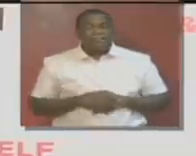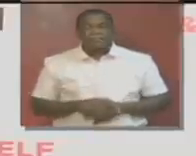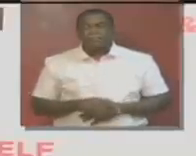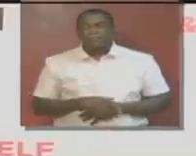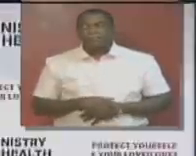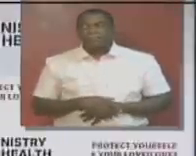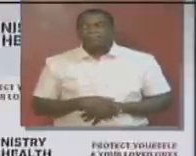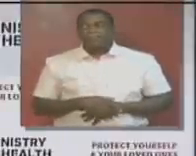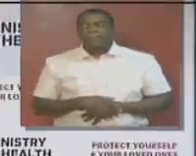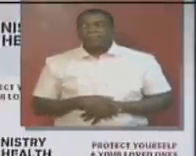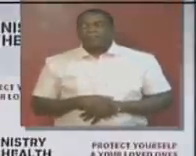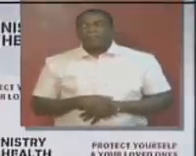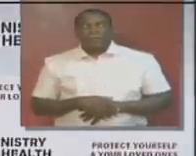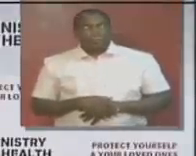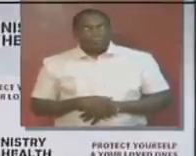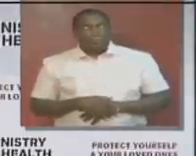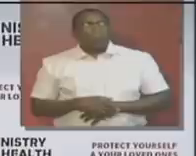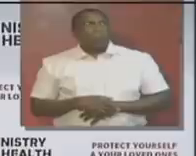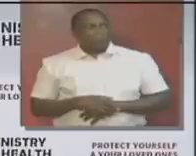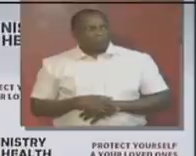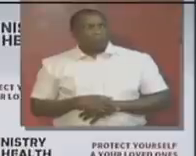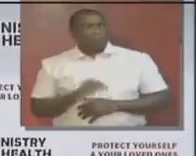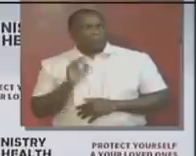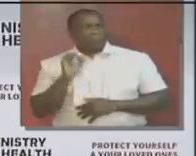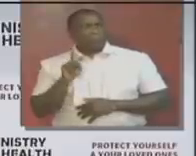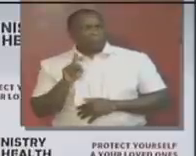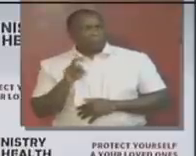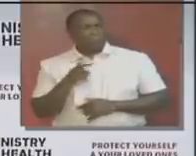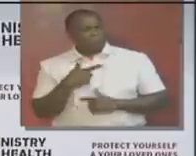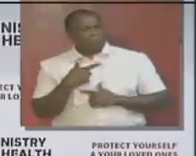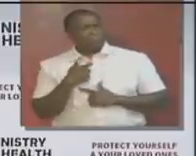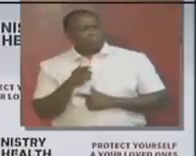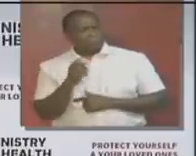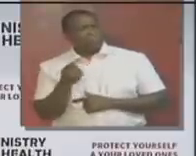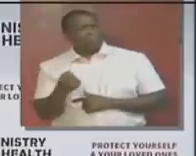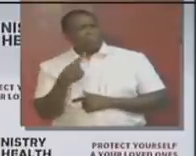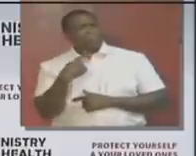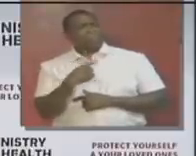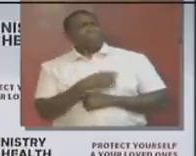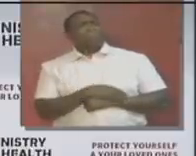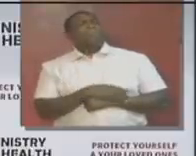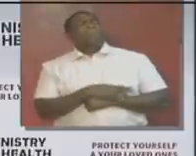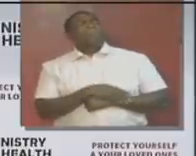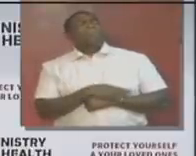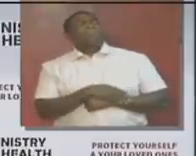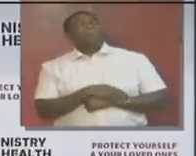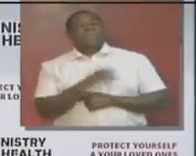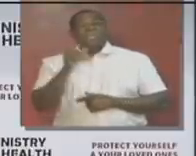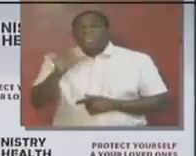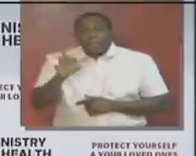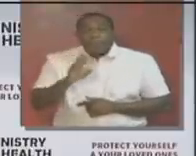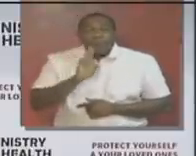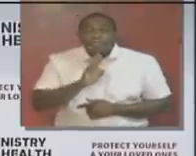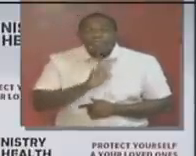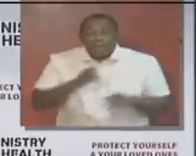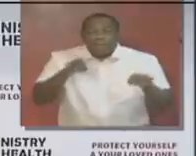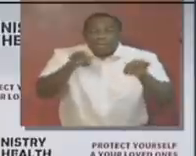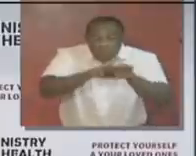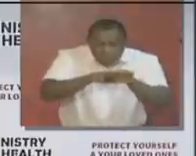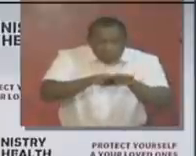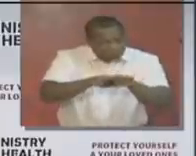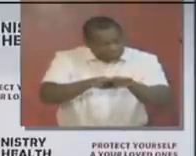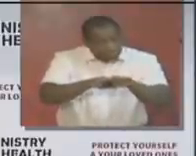Okay, thanks. Interesting question. If the restaurant is closed, i.e. they've ceased to provide service at 10 p.m.,